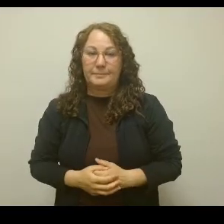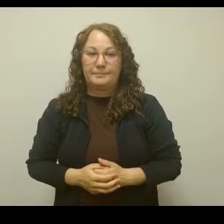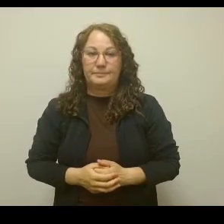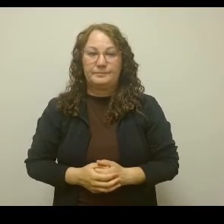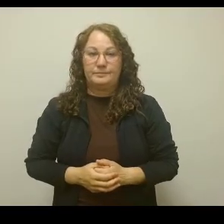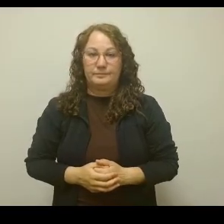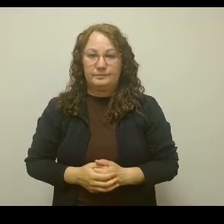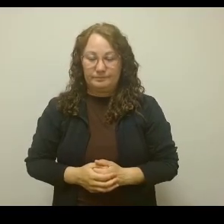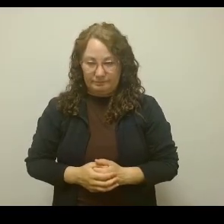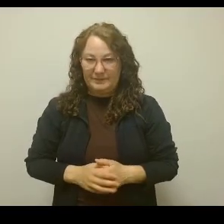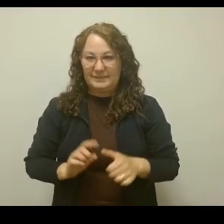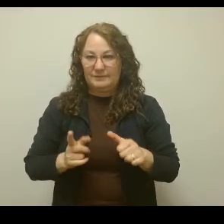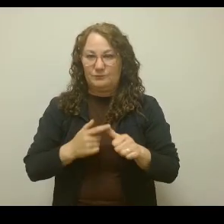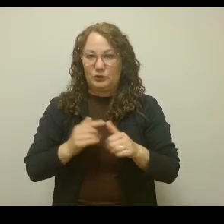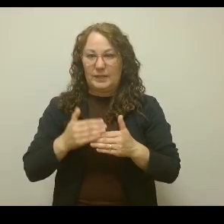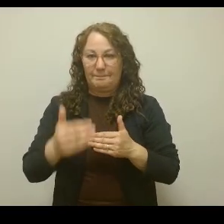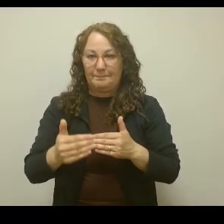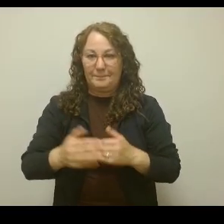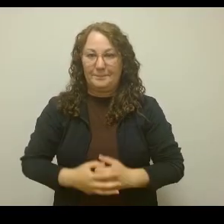as step 1.